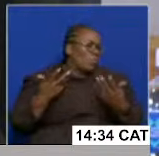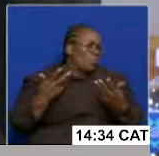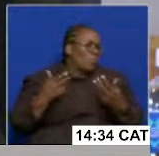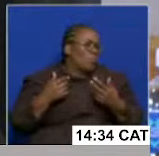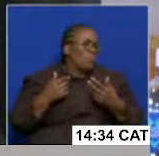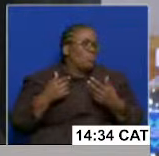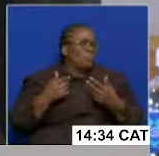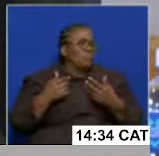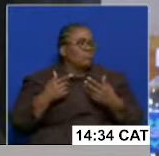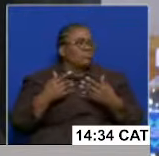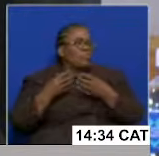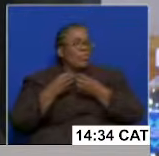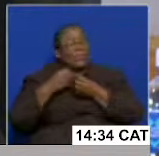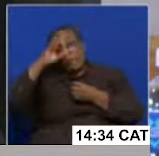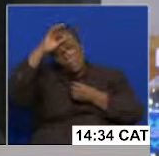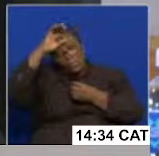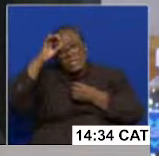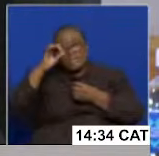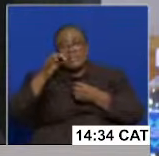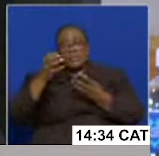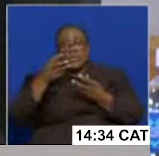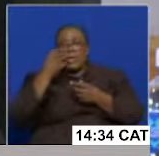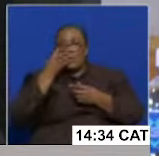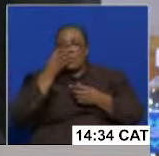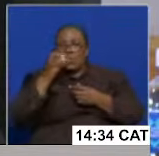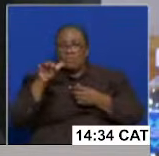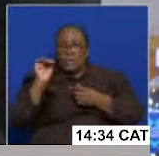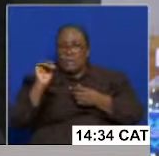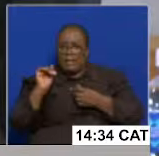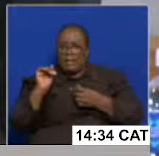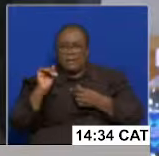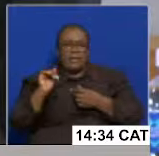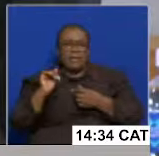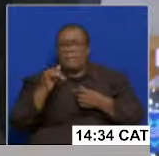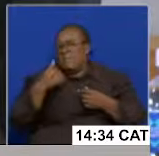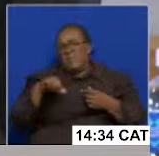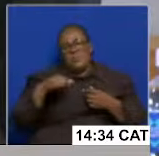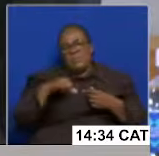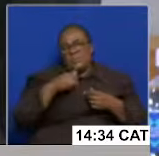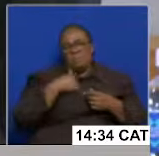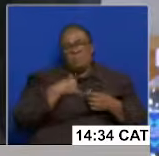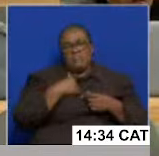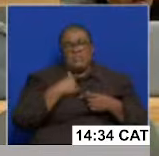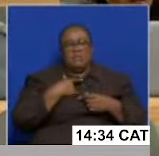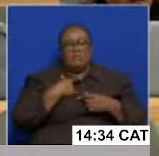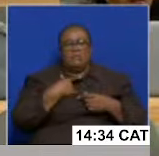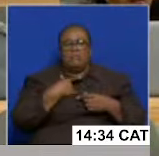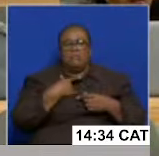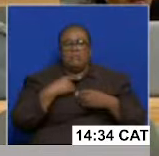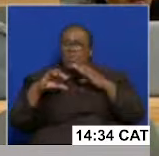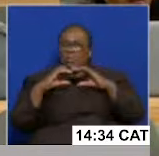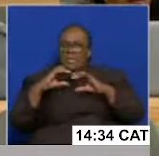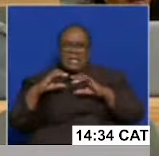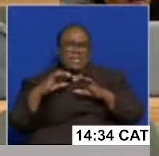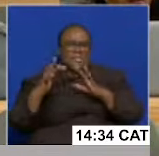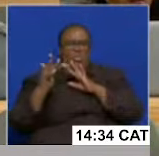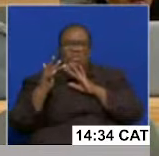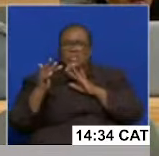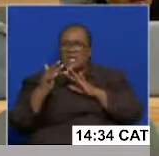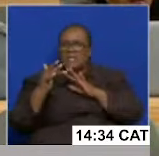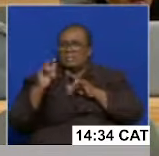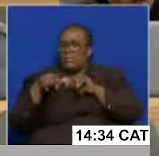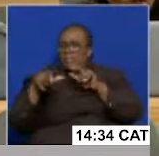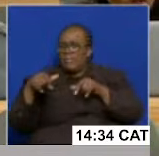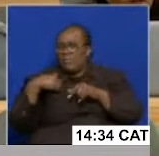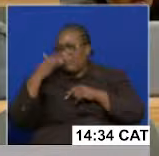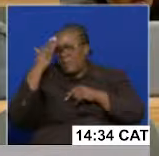Rosebank? No, I don't. I don't have communication or contact So how with anyone at Rosebank.